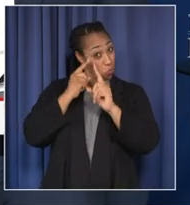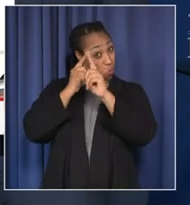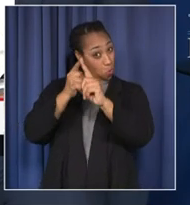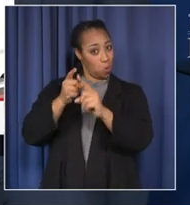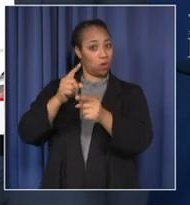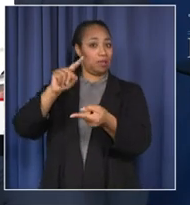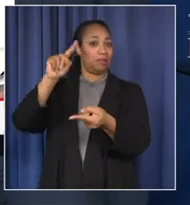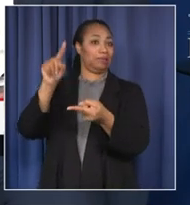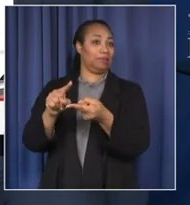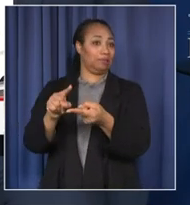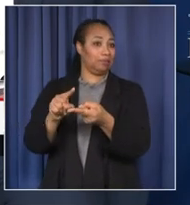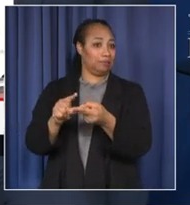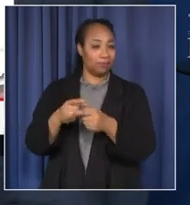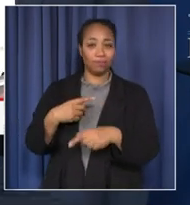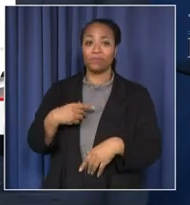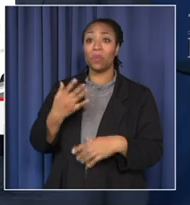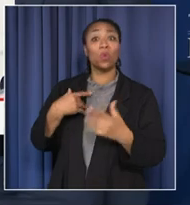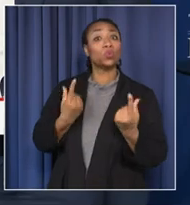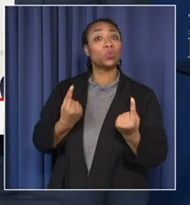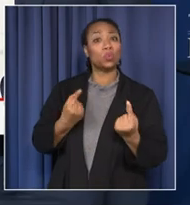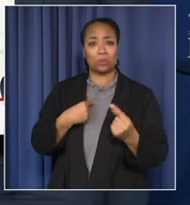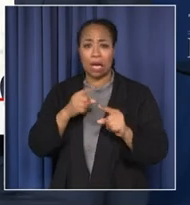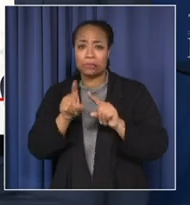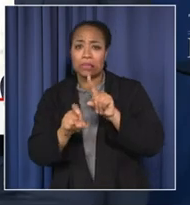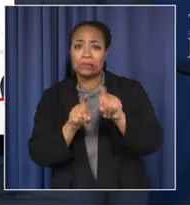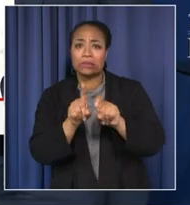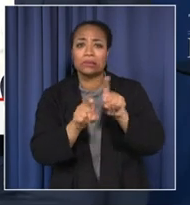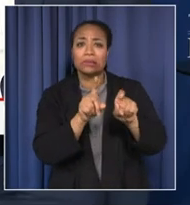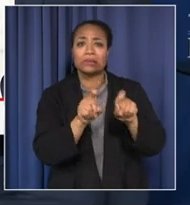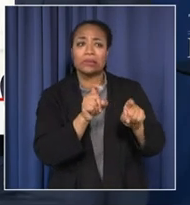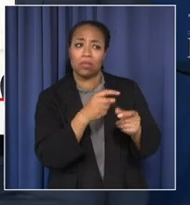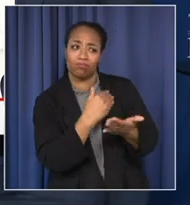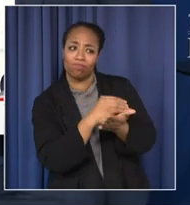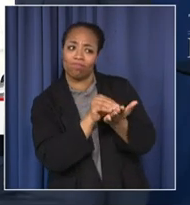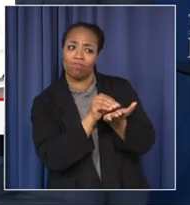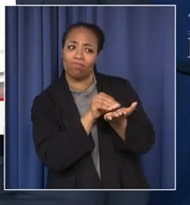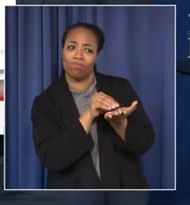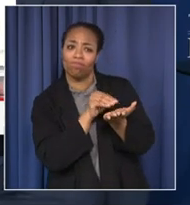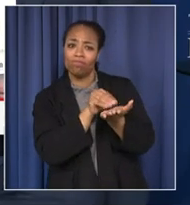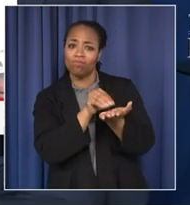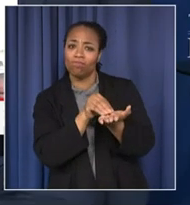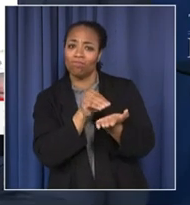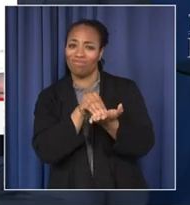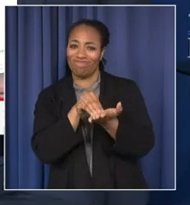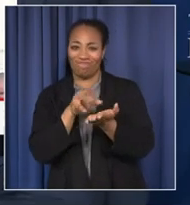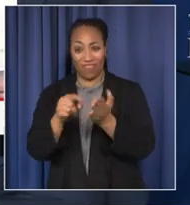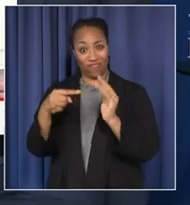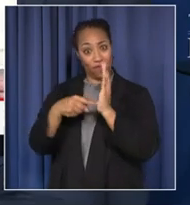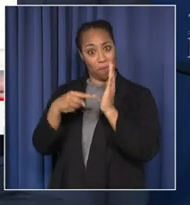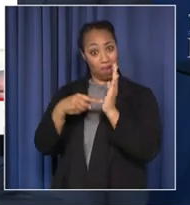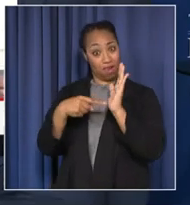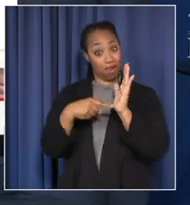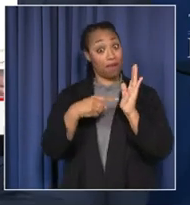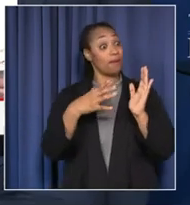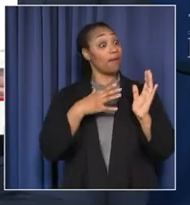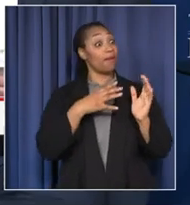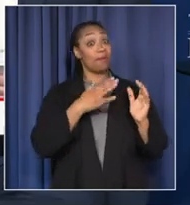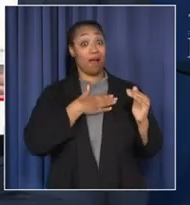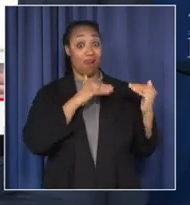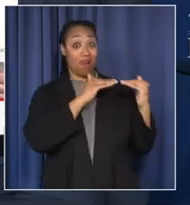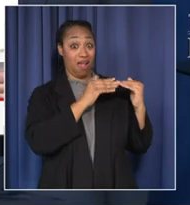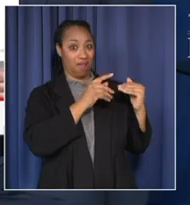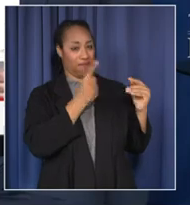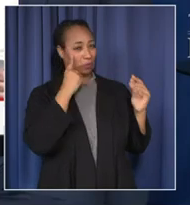my co-chair. One of the co-chairs, for example, is from a university town. And what are we doing for